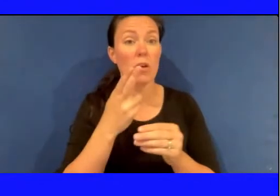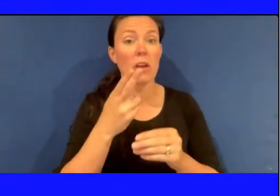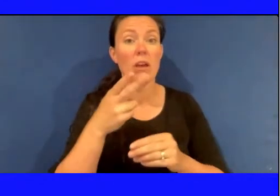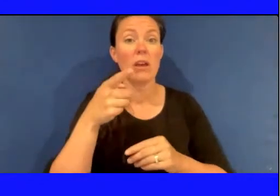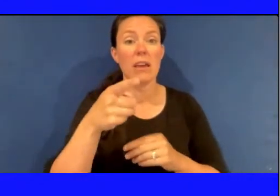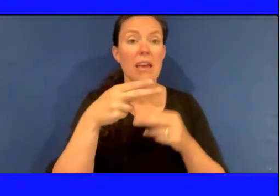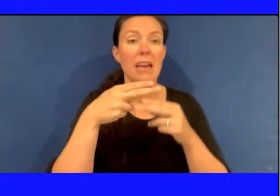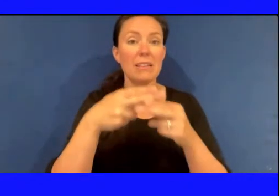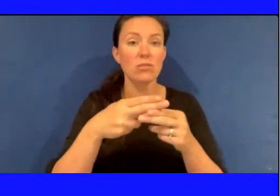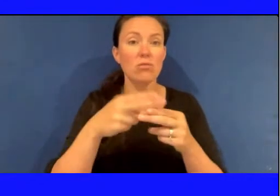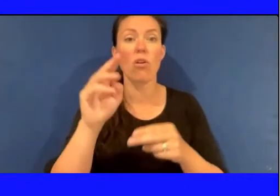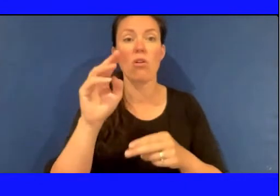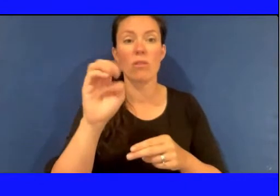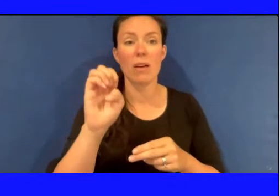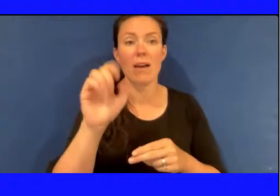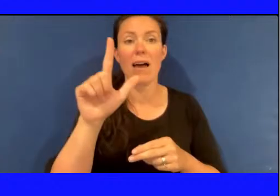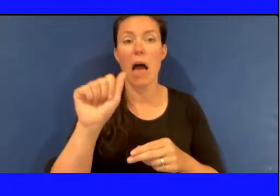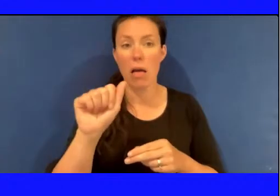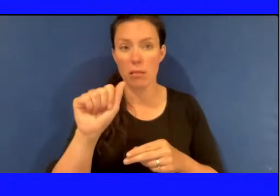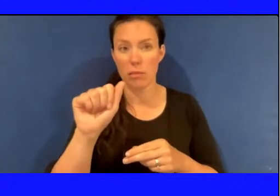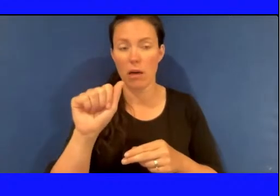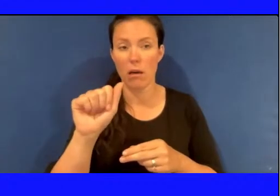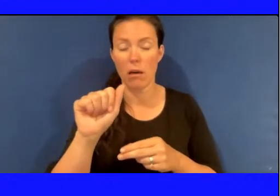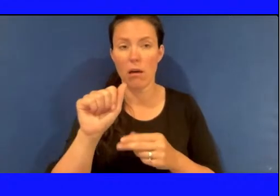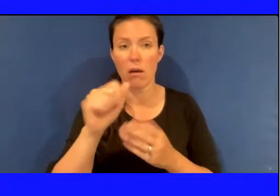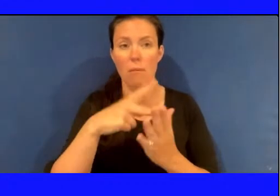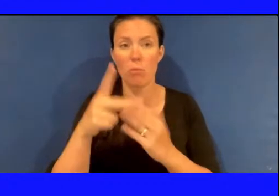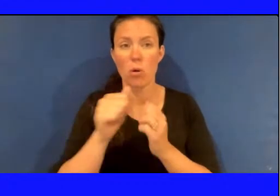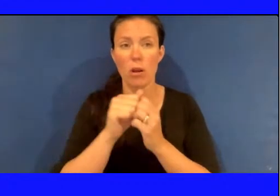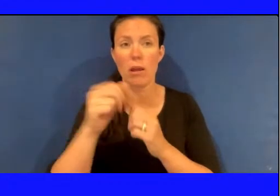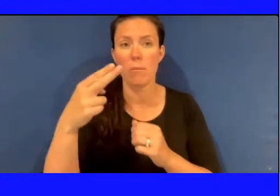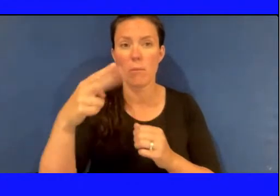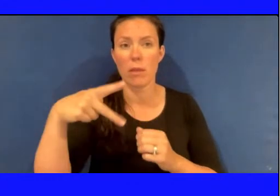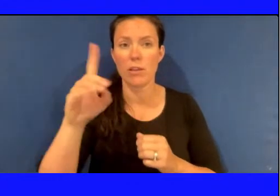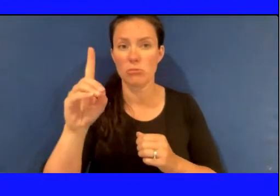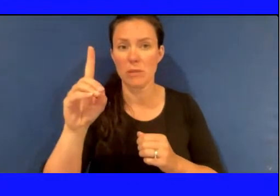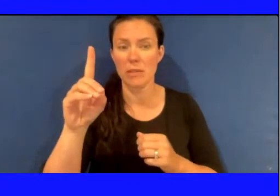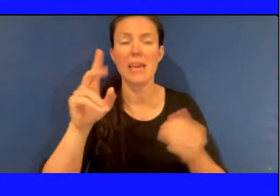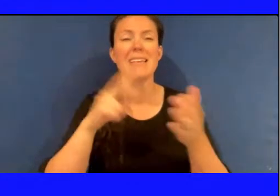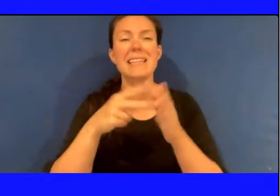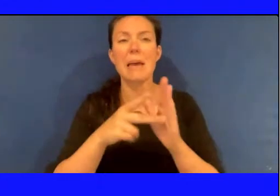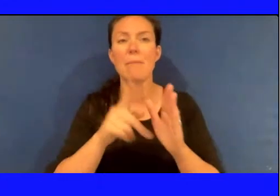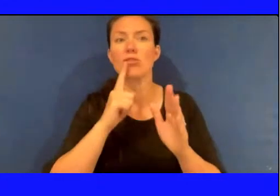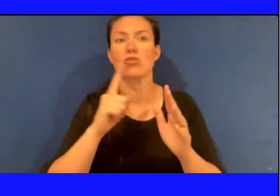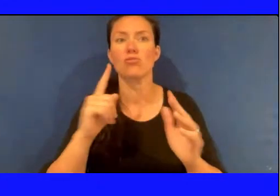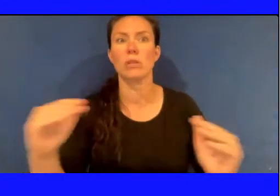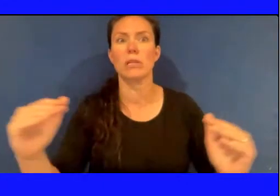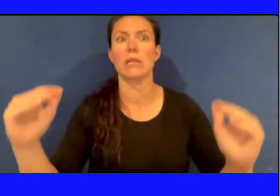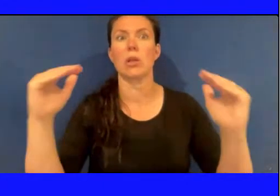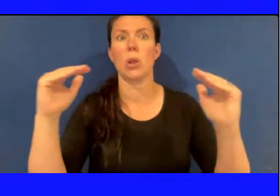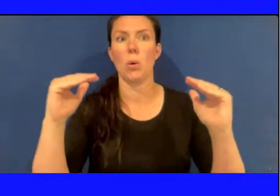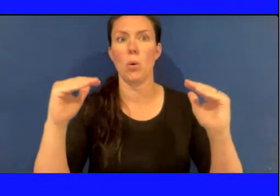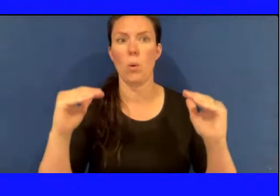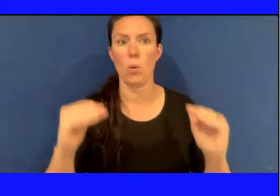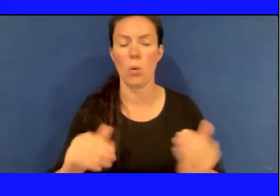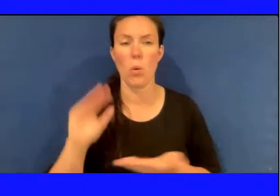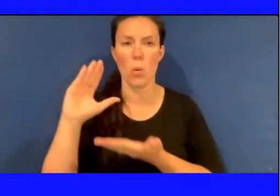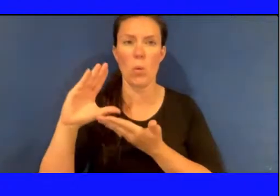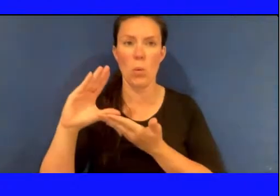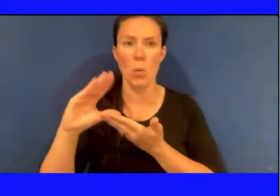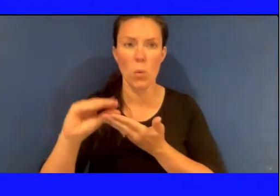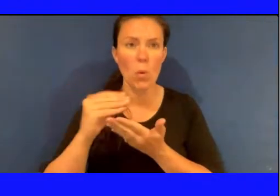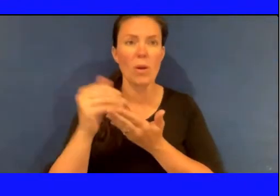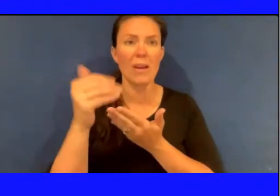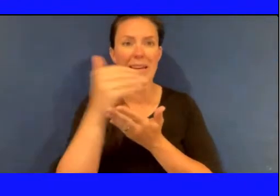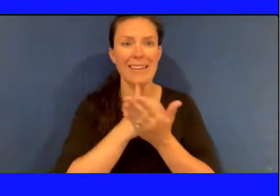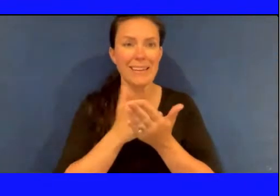ELA program, which is targeted to extremely low and low income individuals in the community.